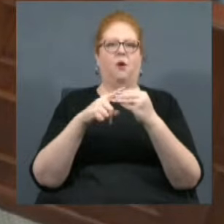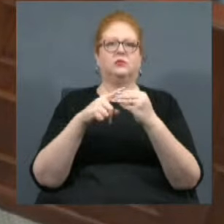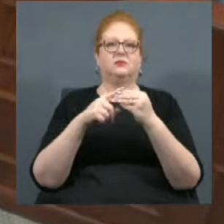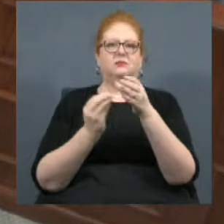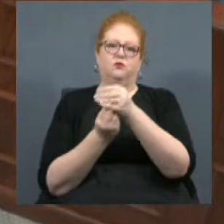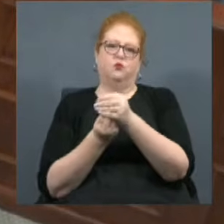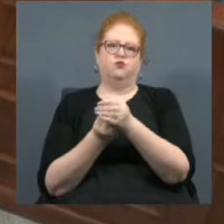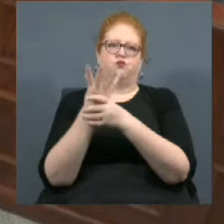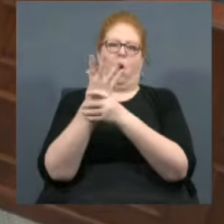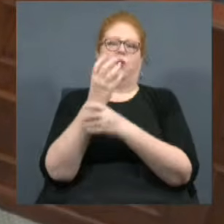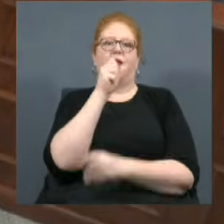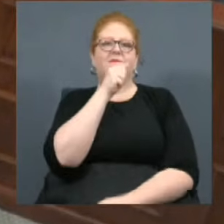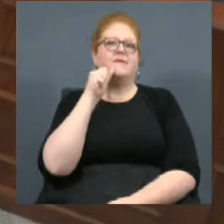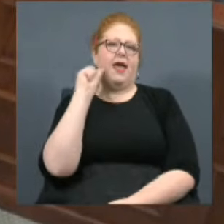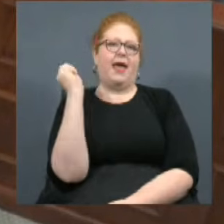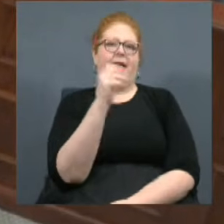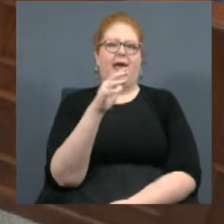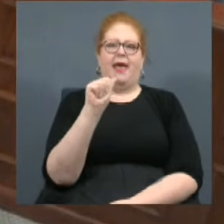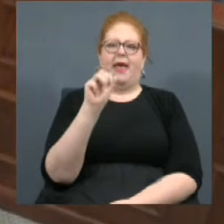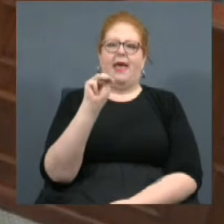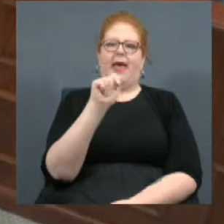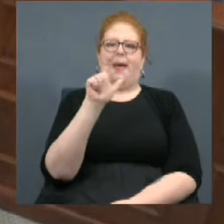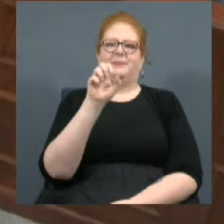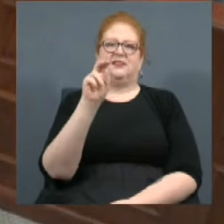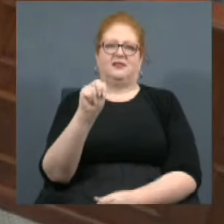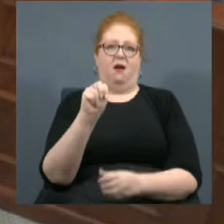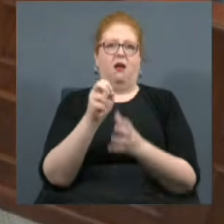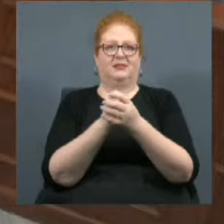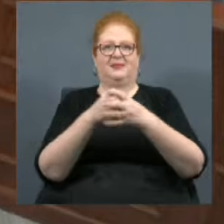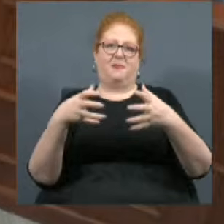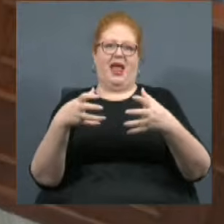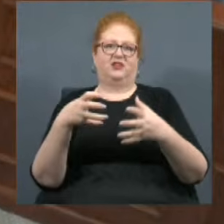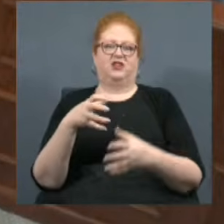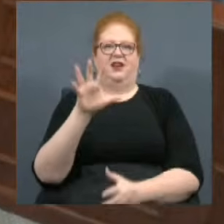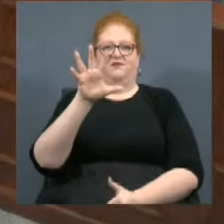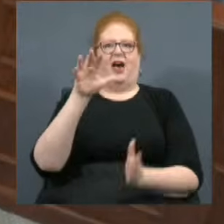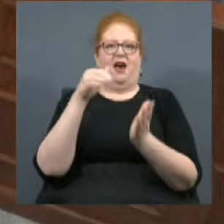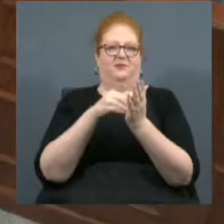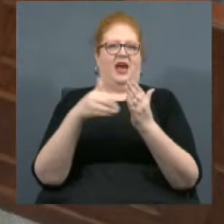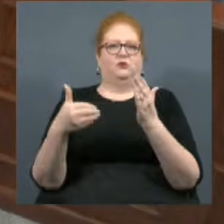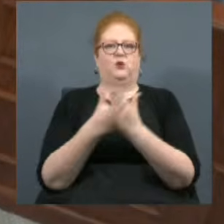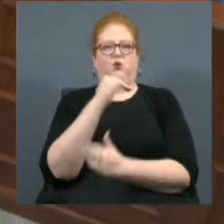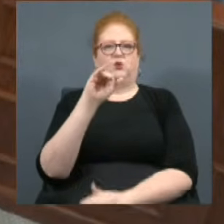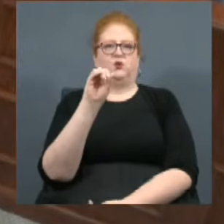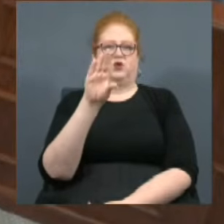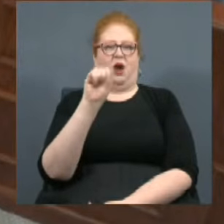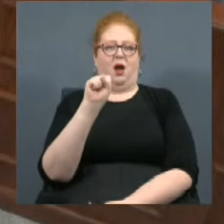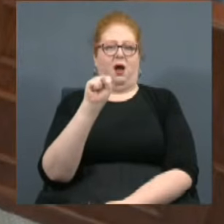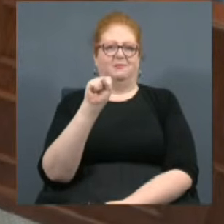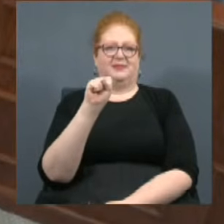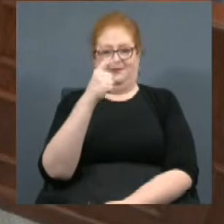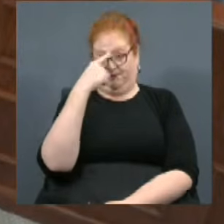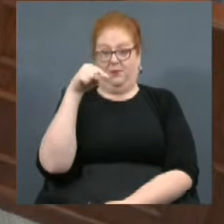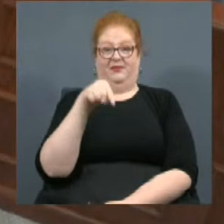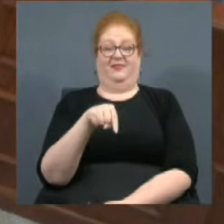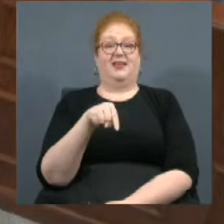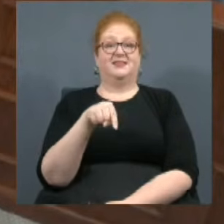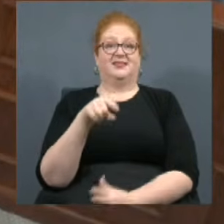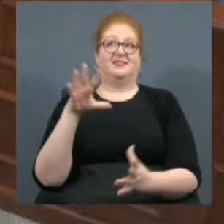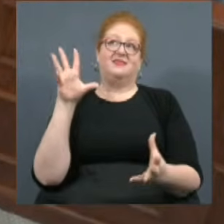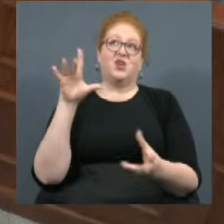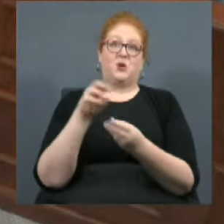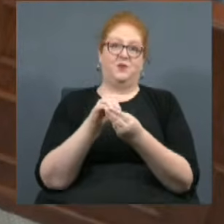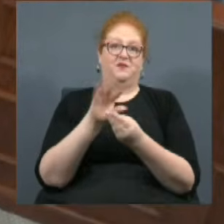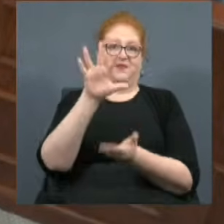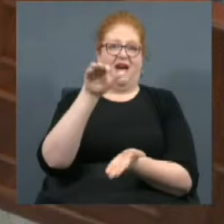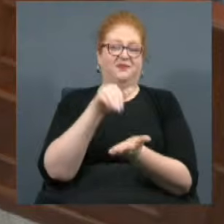city. It represents about 5,000 new jobs. It was 1,000 for this, but the cumulative about 5,000. It's a